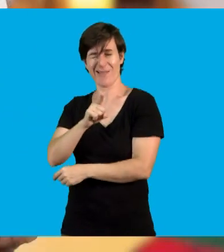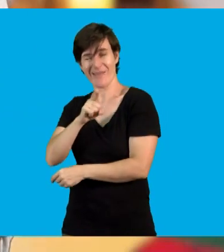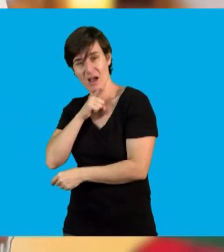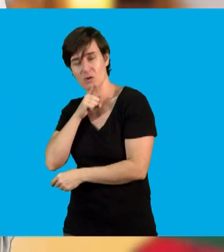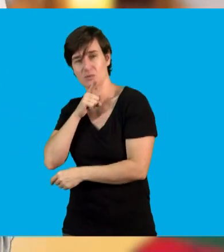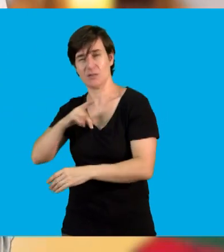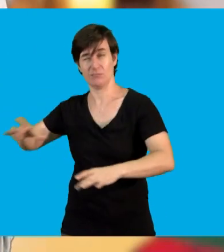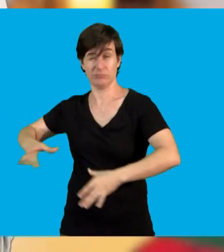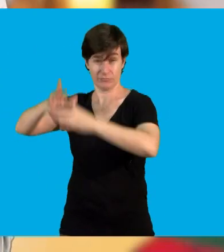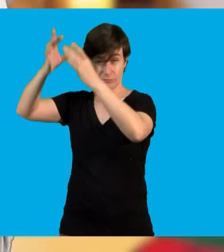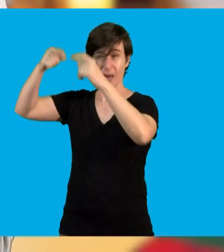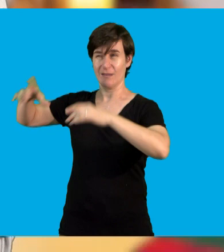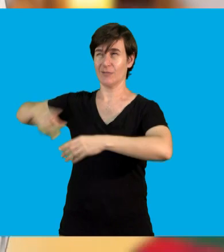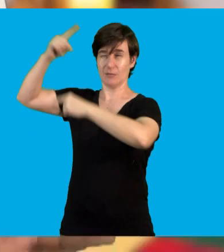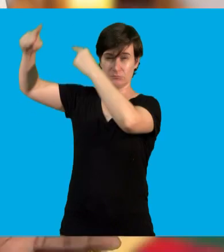1,000